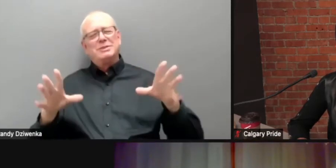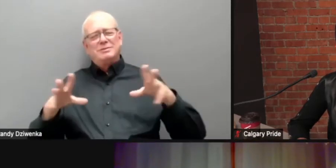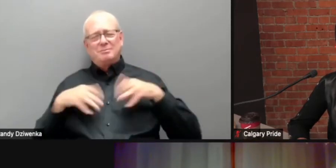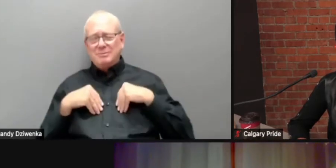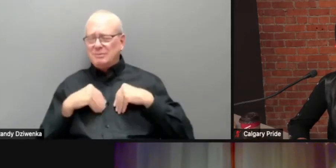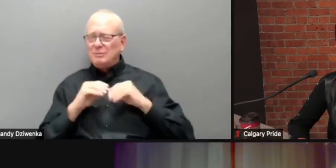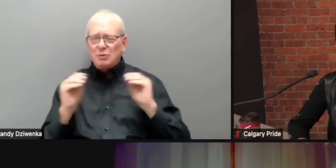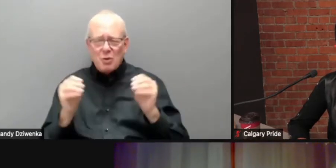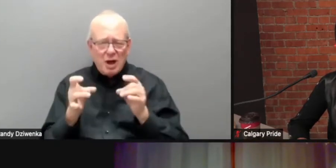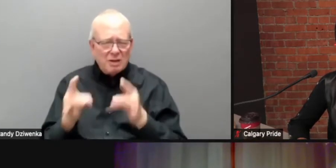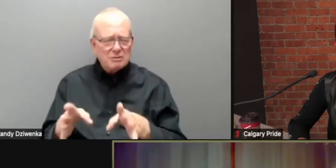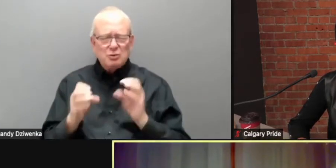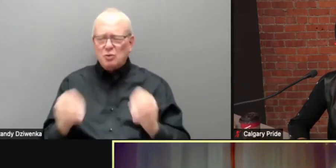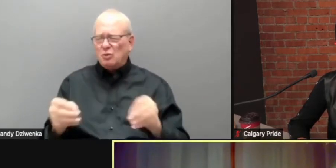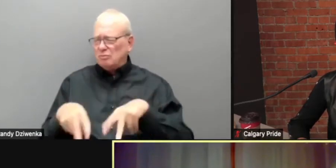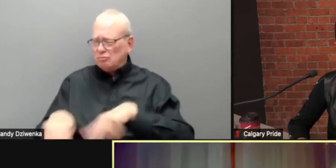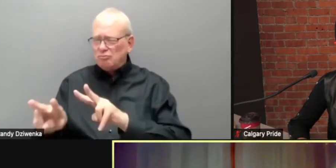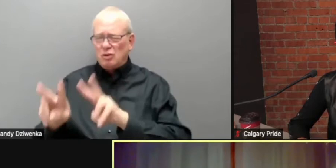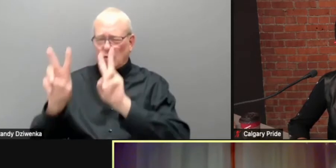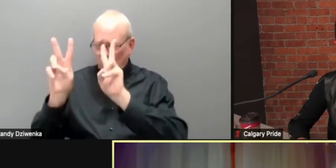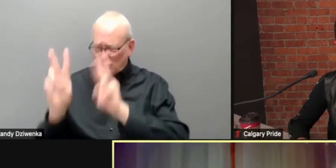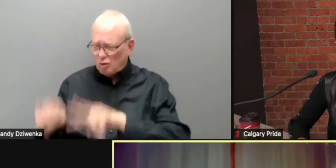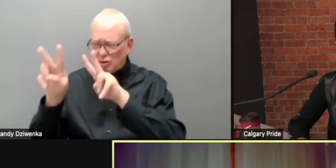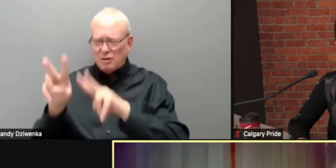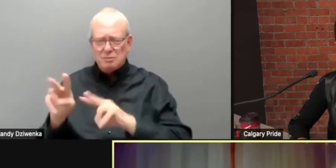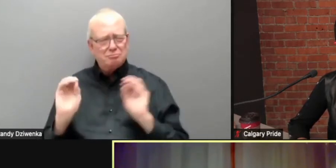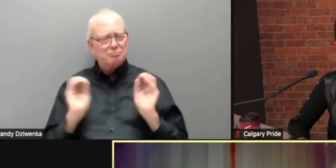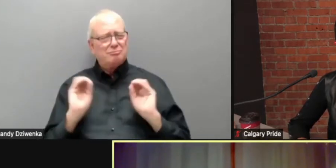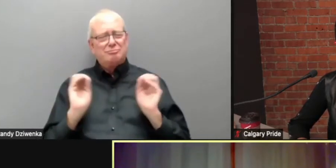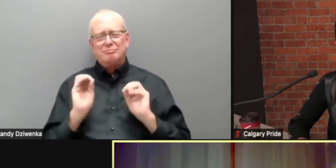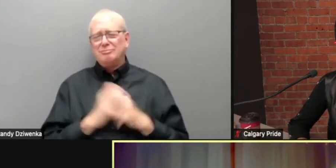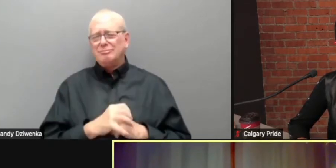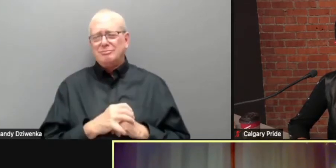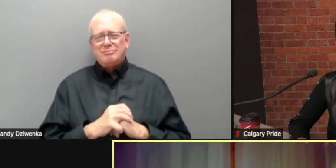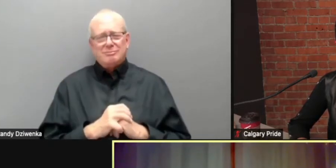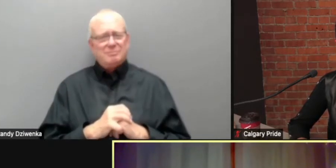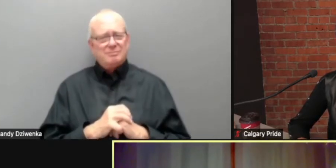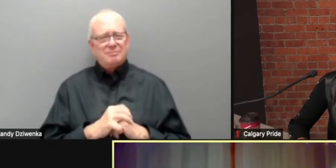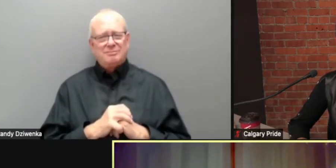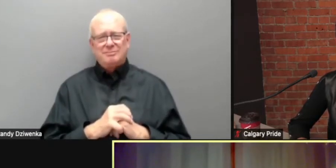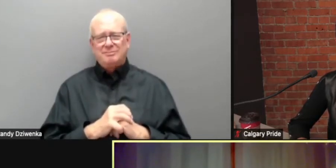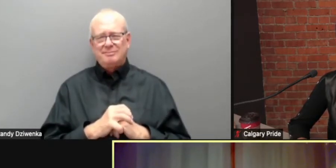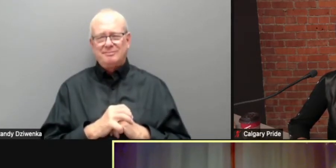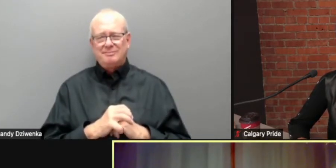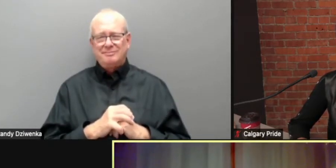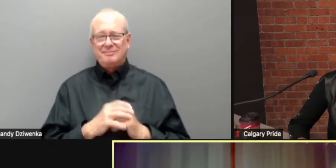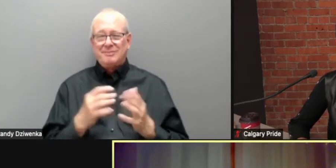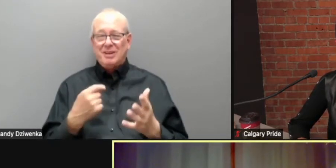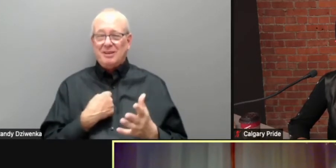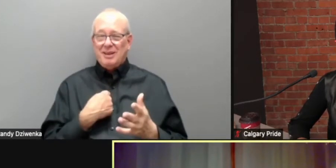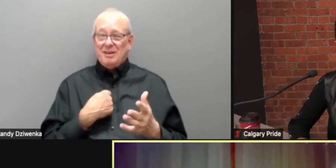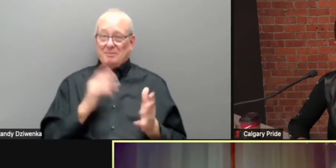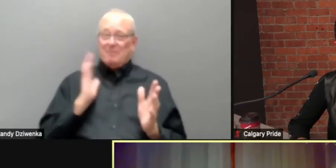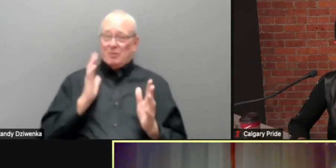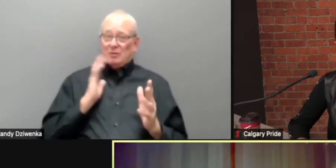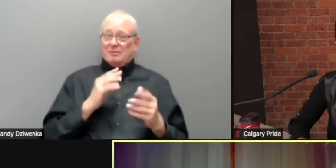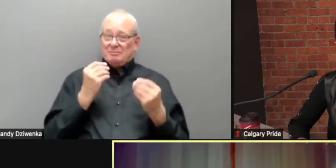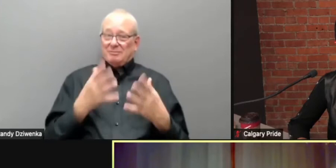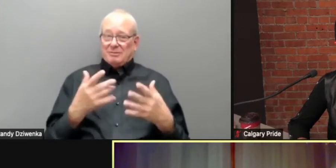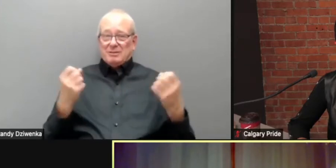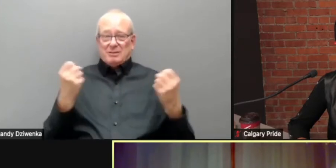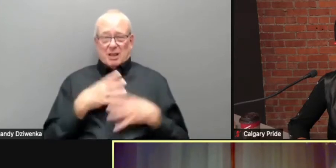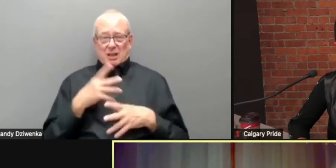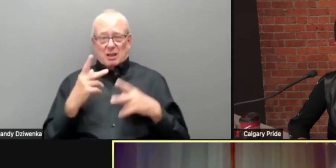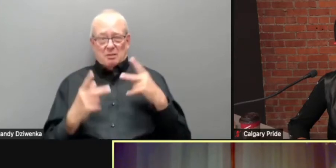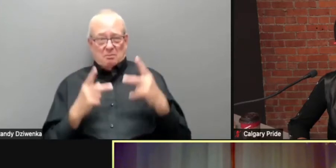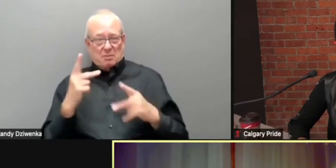My biggest fear was that they would be targeted by racist people, people who really don't have any understanding or